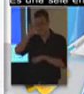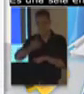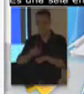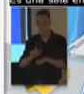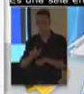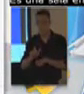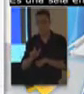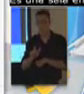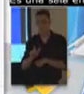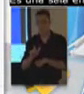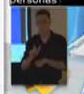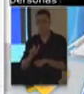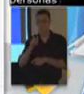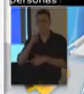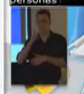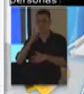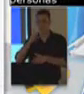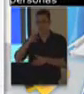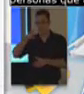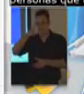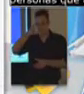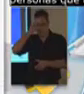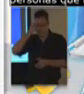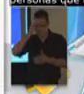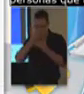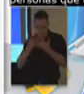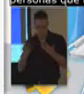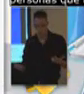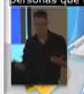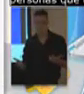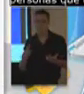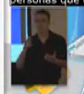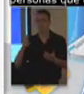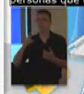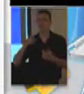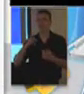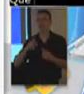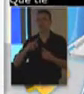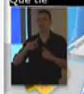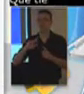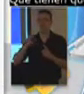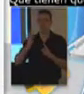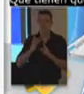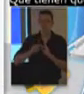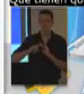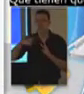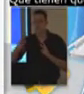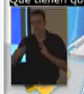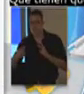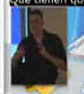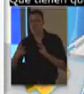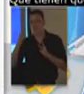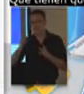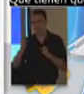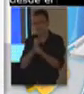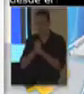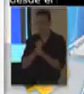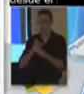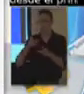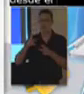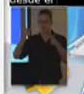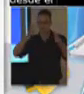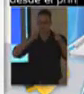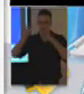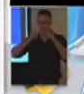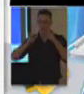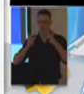can stimulate people with very severe deficiencies, where they have to work on cause effect right from the start, that they